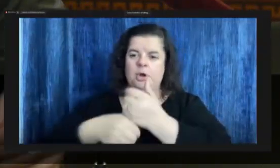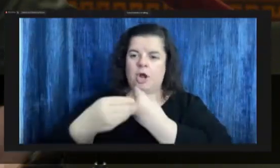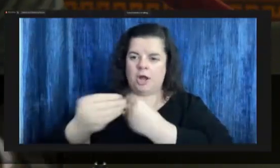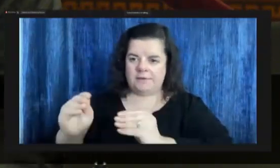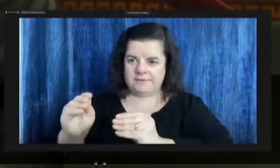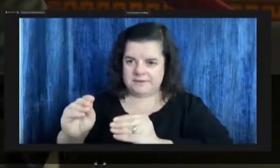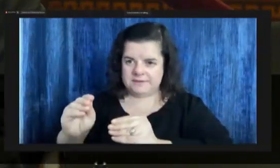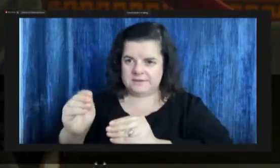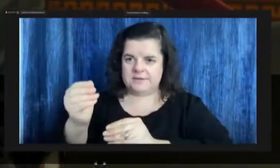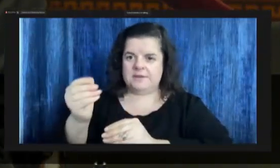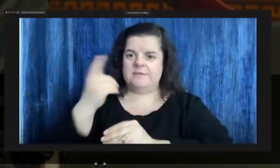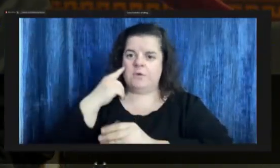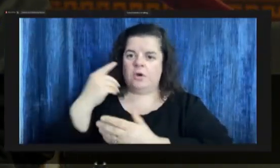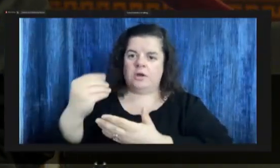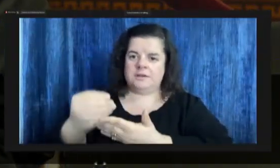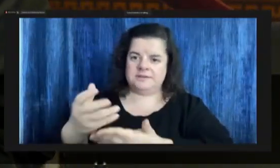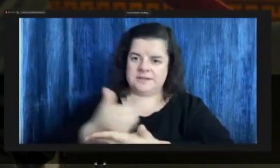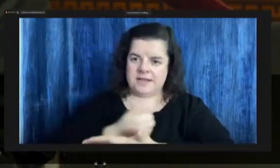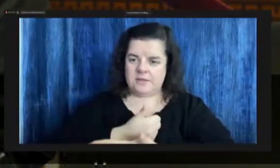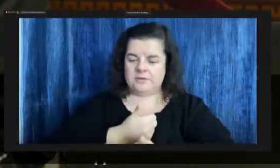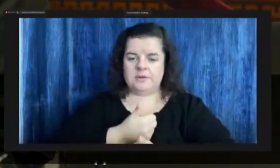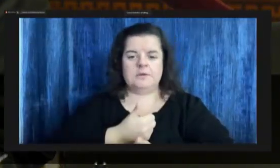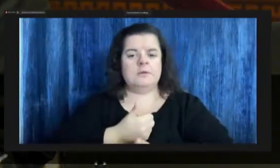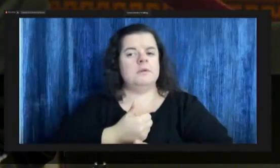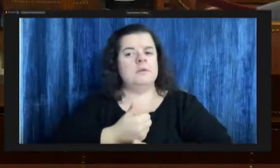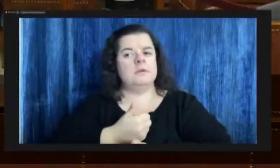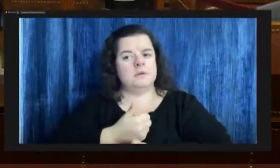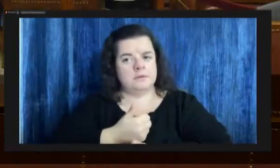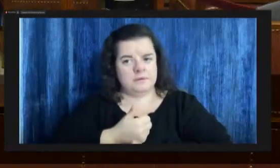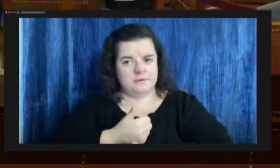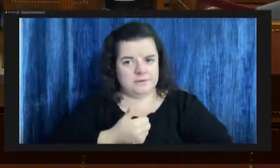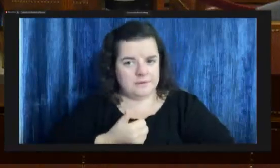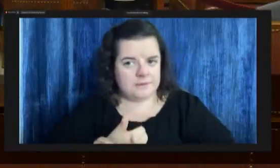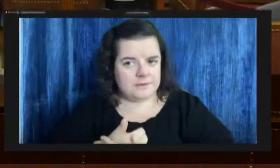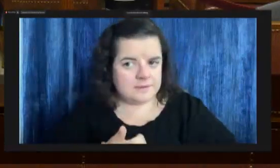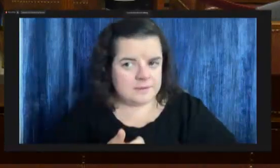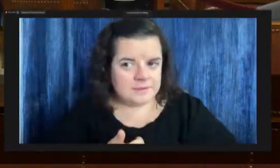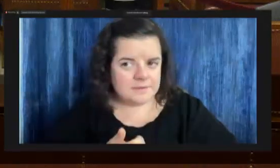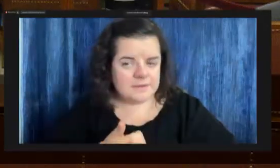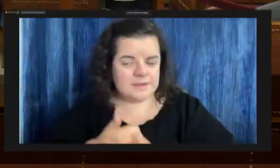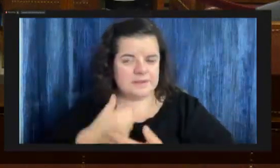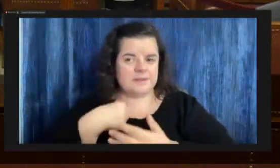office for salaries. I started here, I think it was 50,000. I believe that.